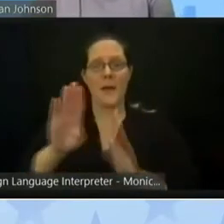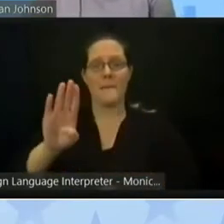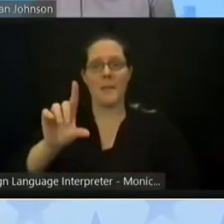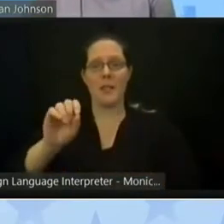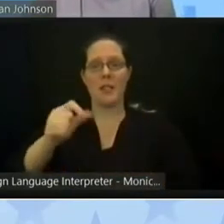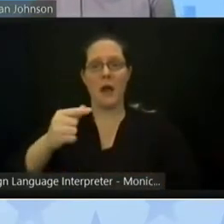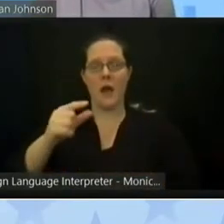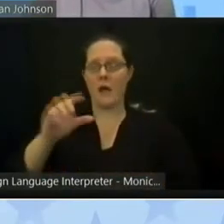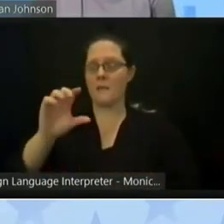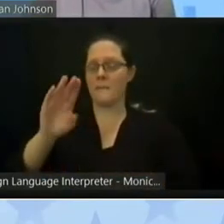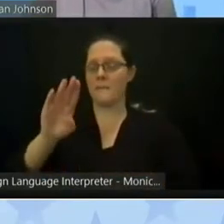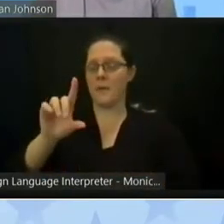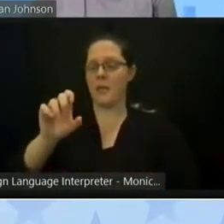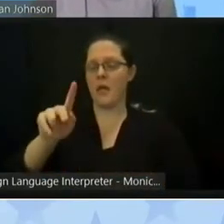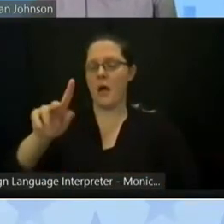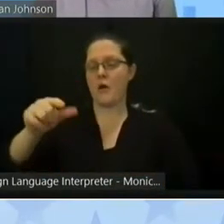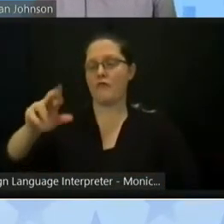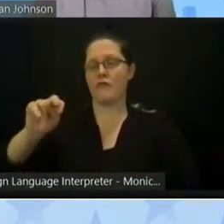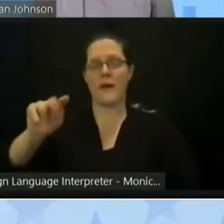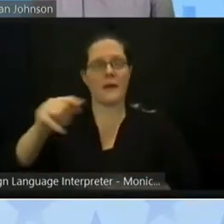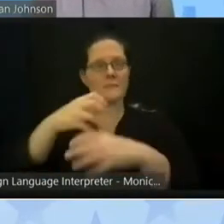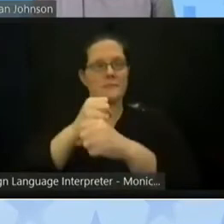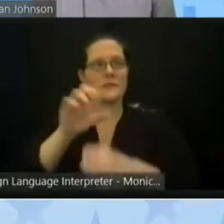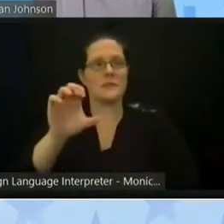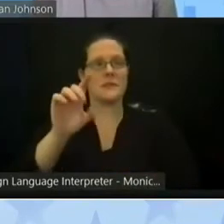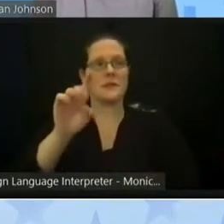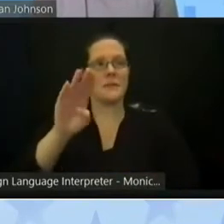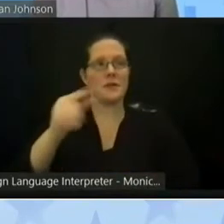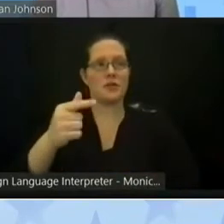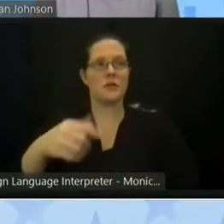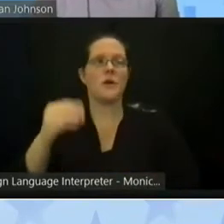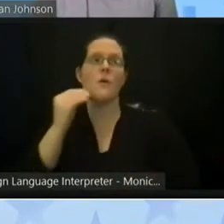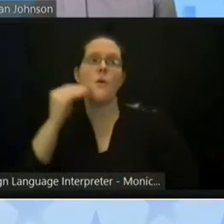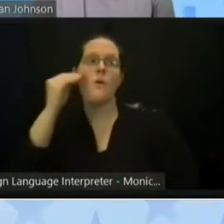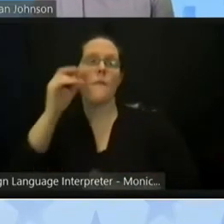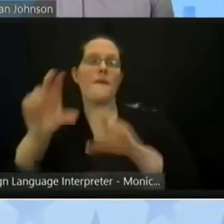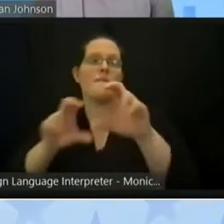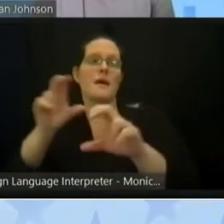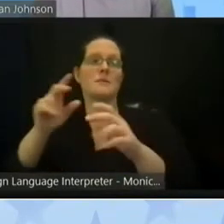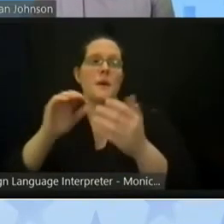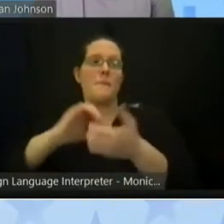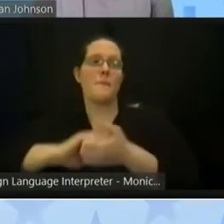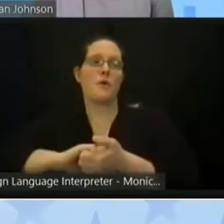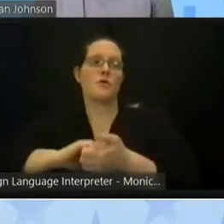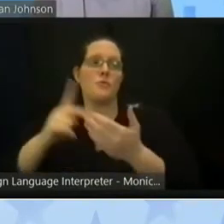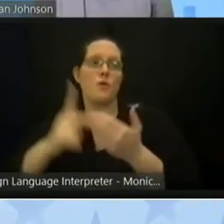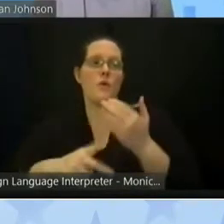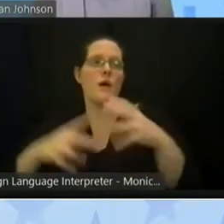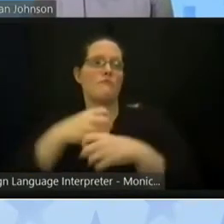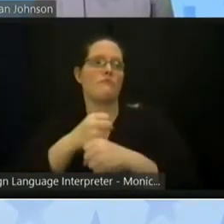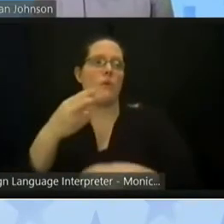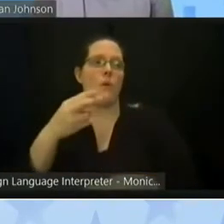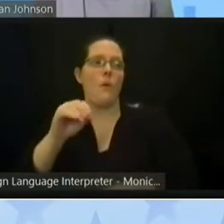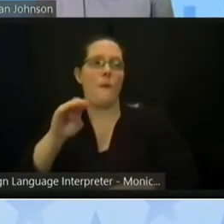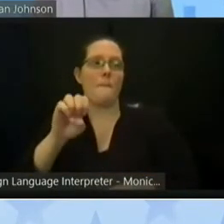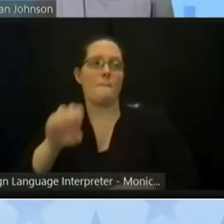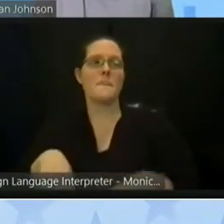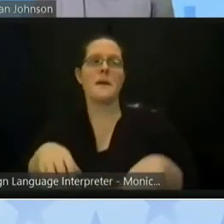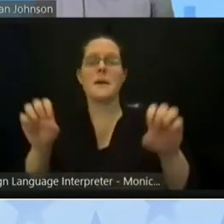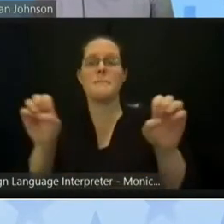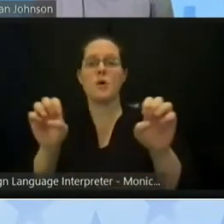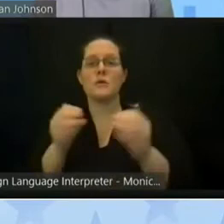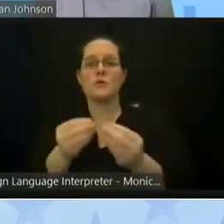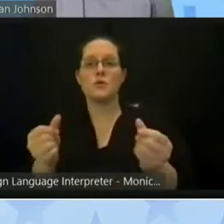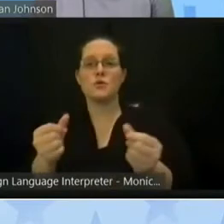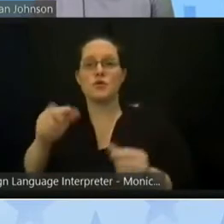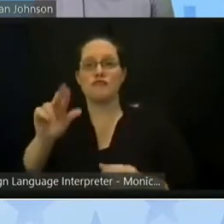Home Investment Partnerships Program, known as HOME, Emergency Solutions Grant, known as